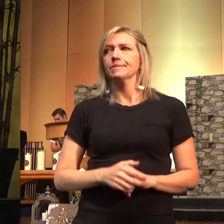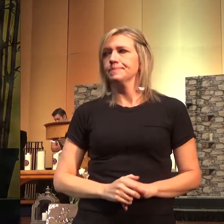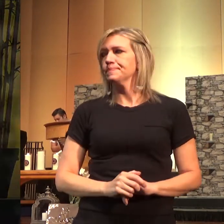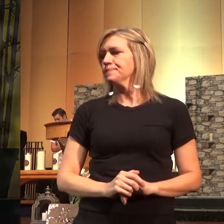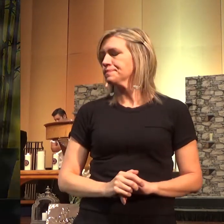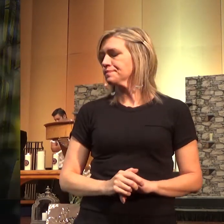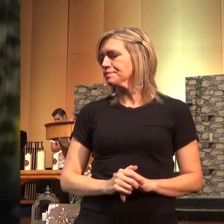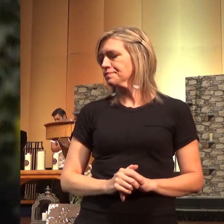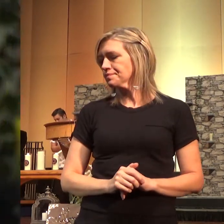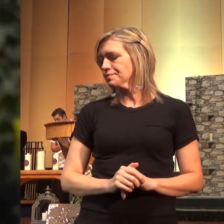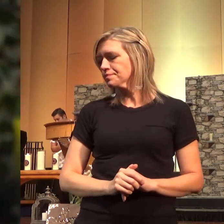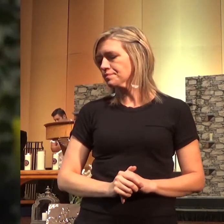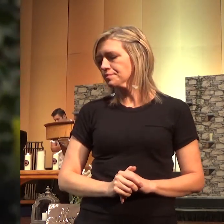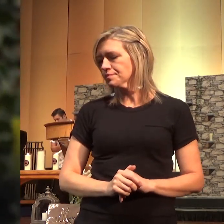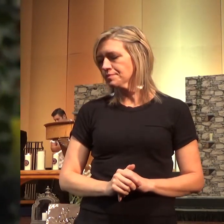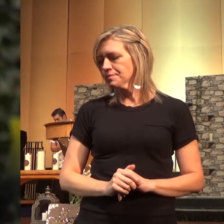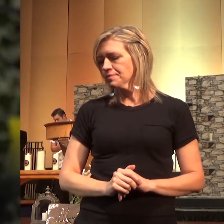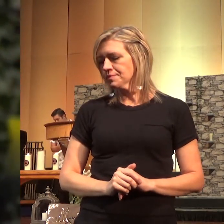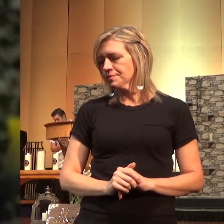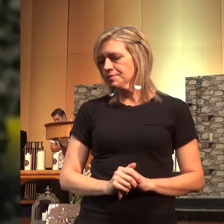religion.